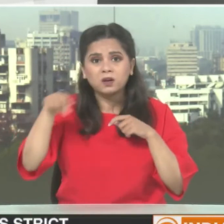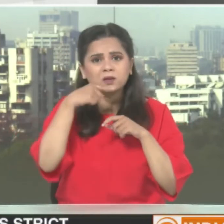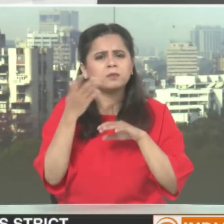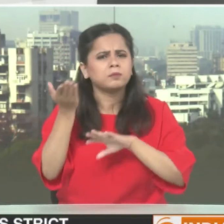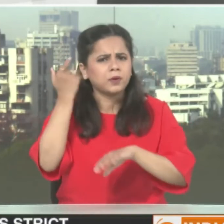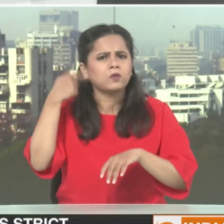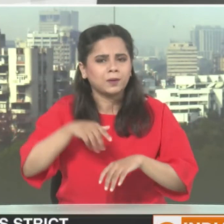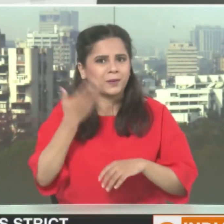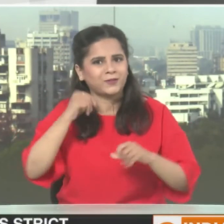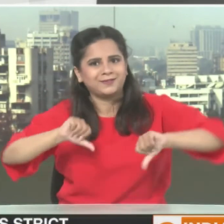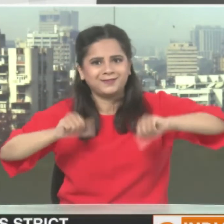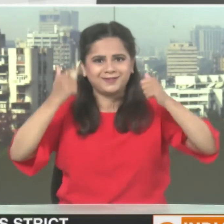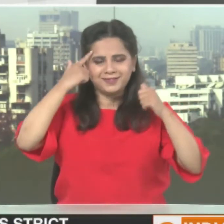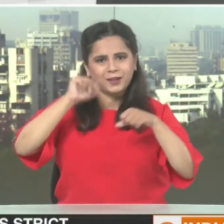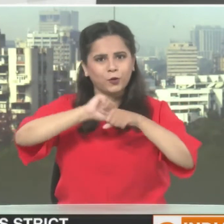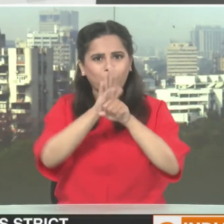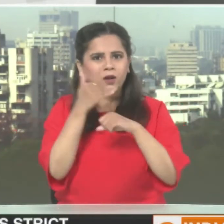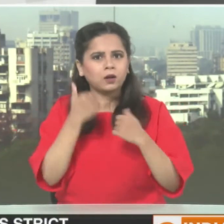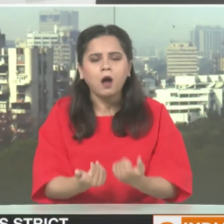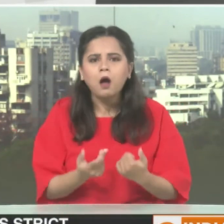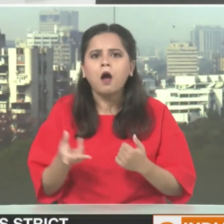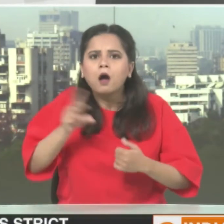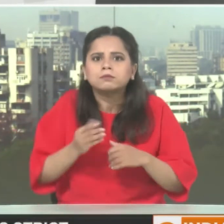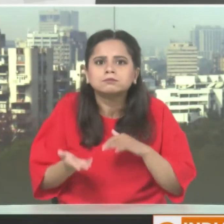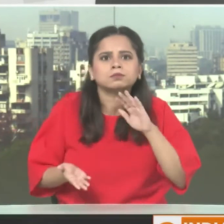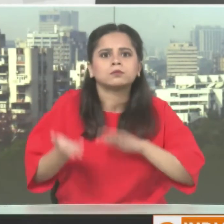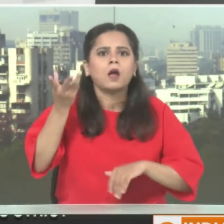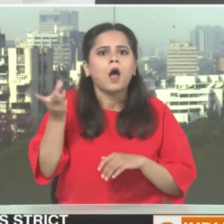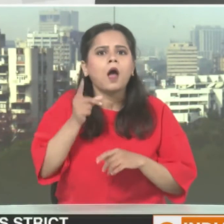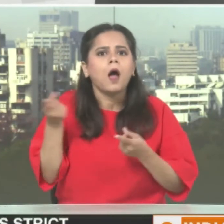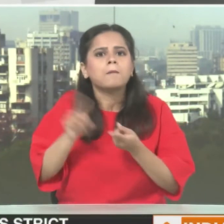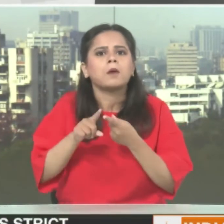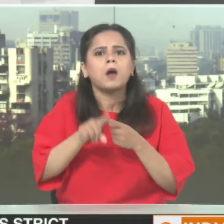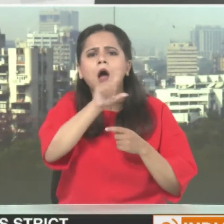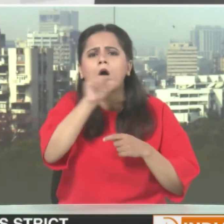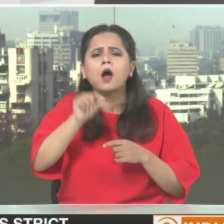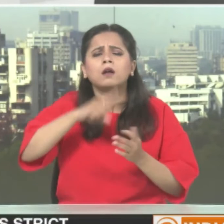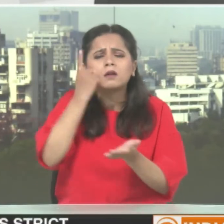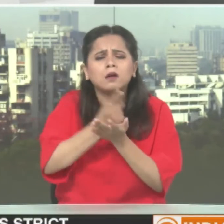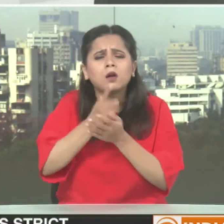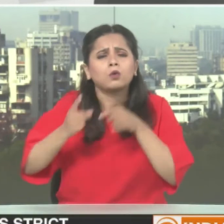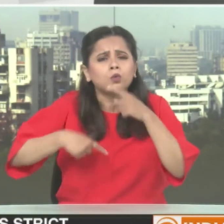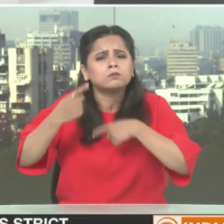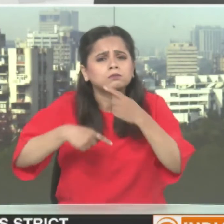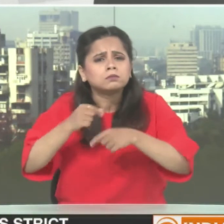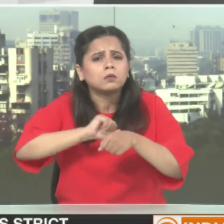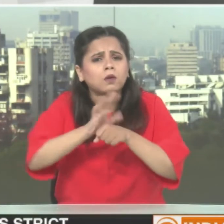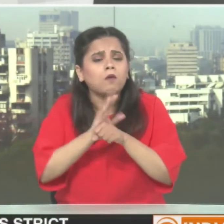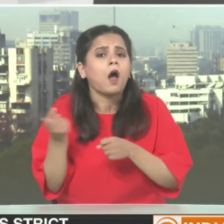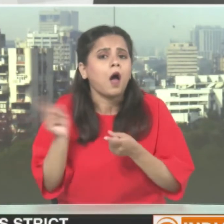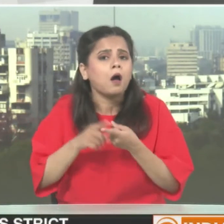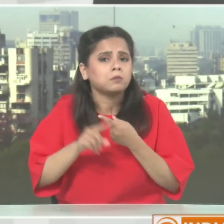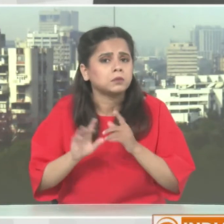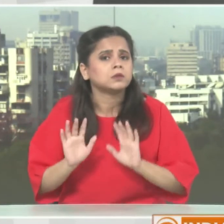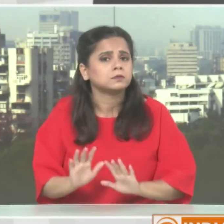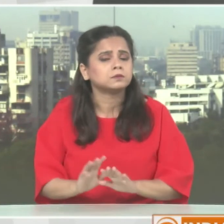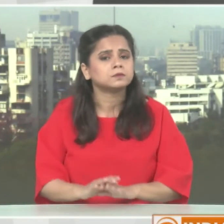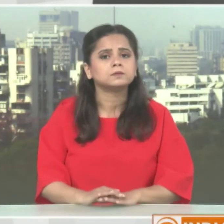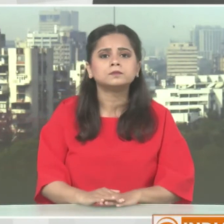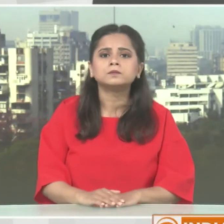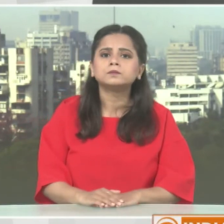early success against COVID-19, is now regularly reporting over 100 new daily cases.